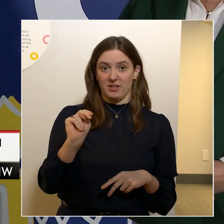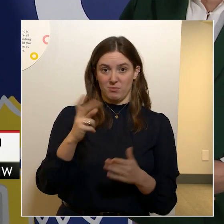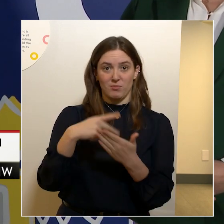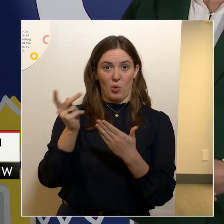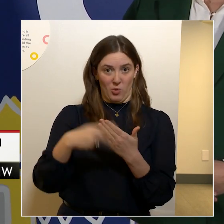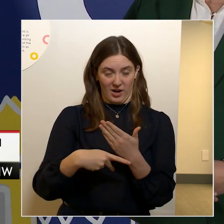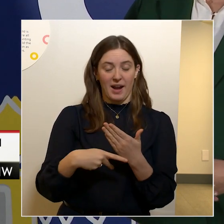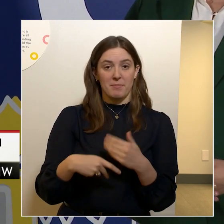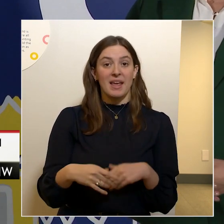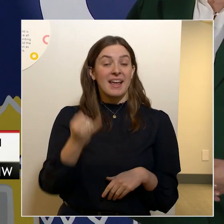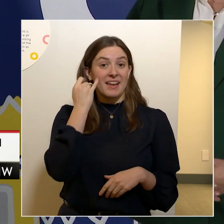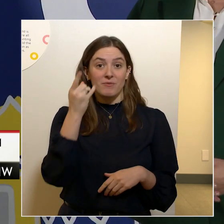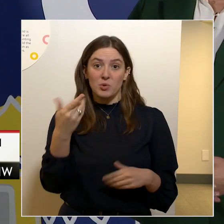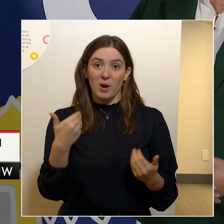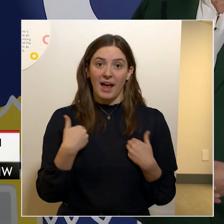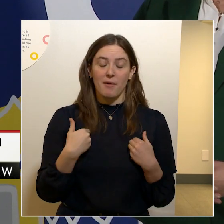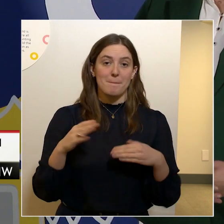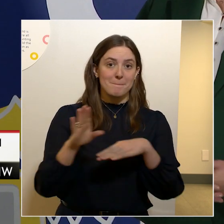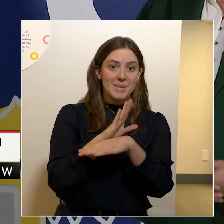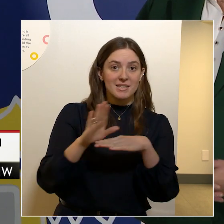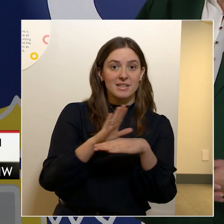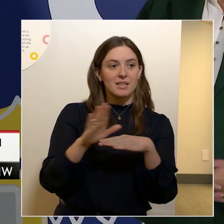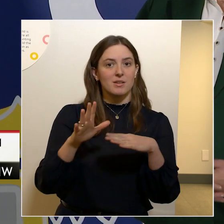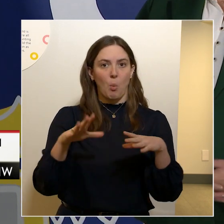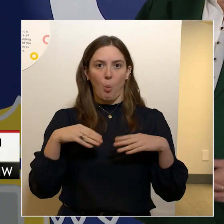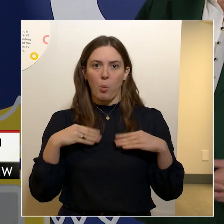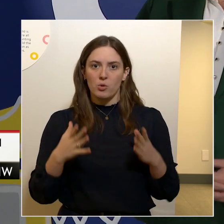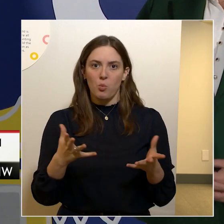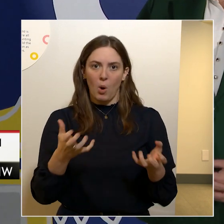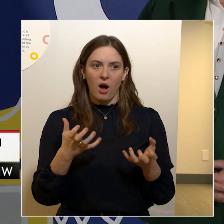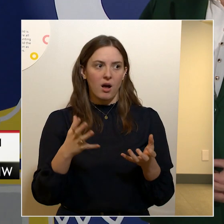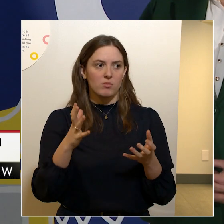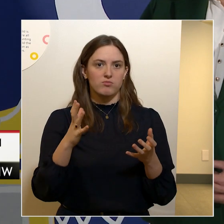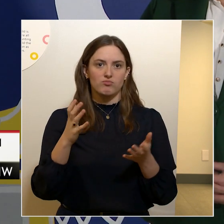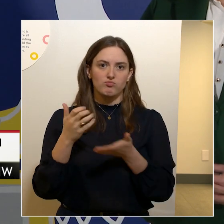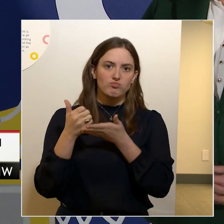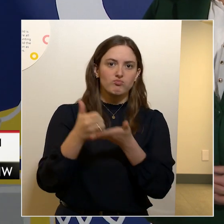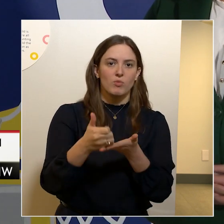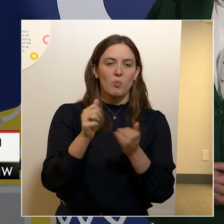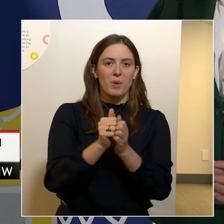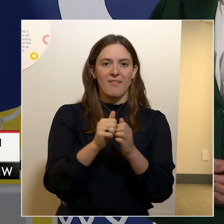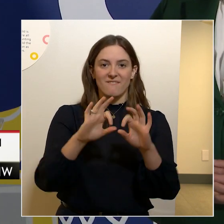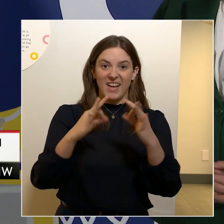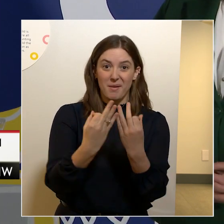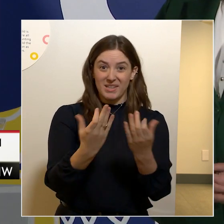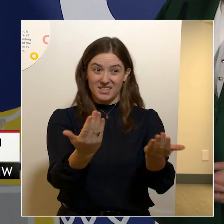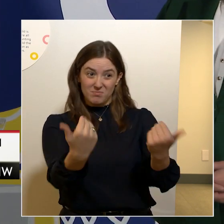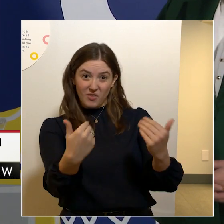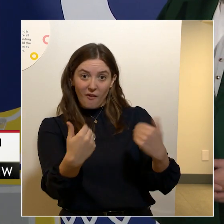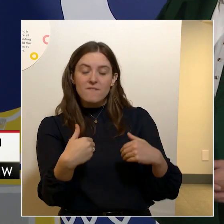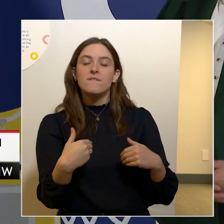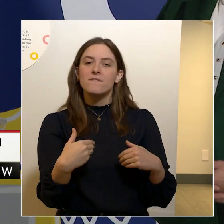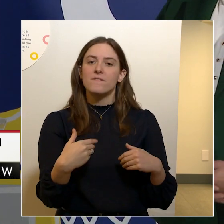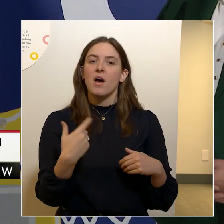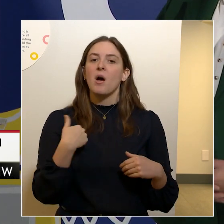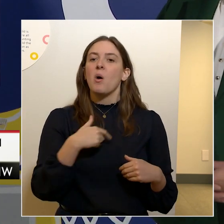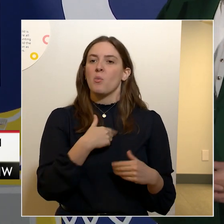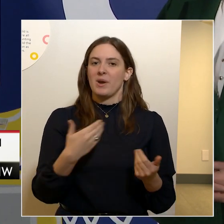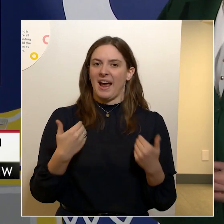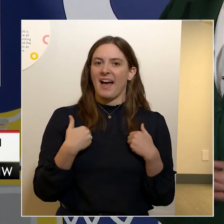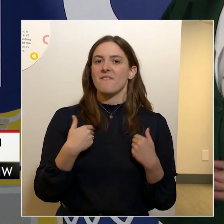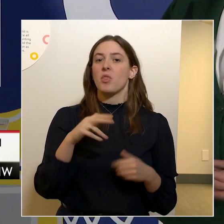program, to think about how you can get more families involved. So we are also launching our $3